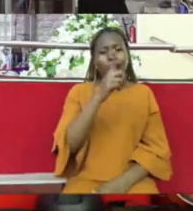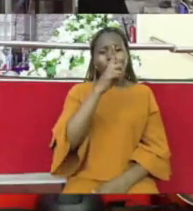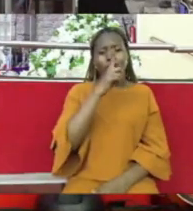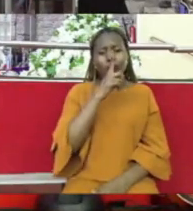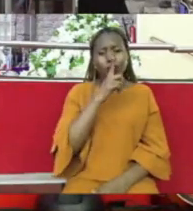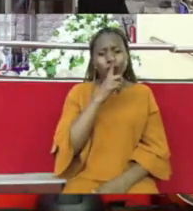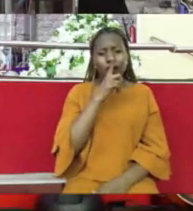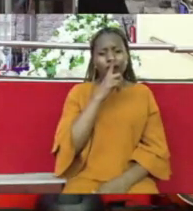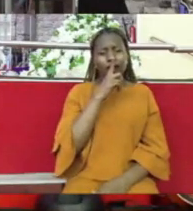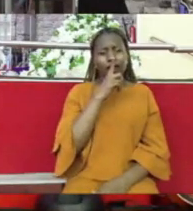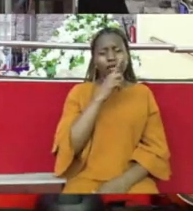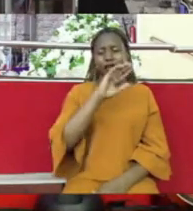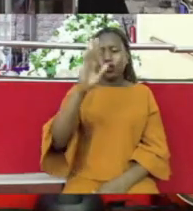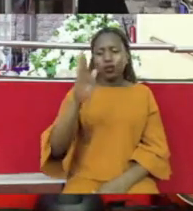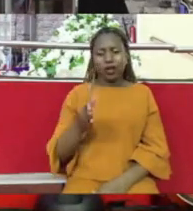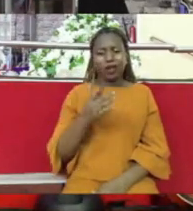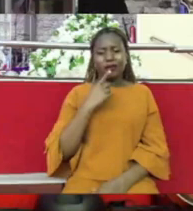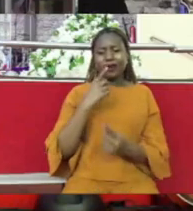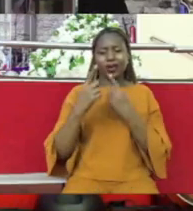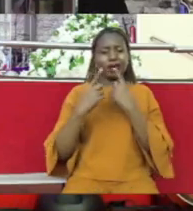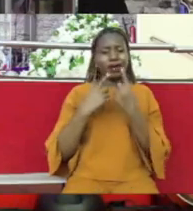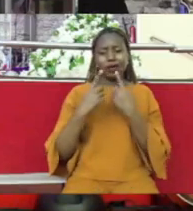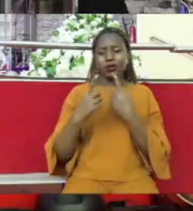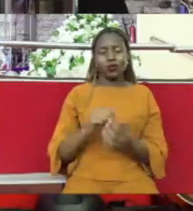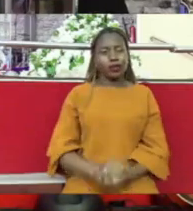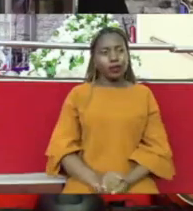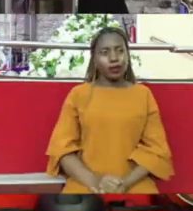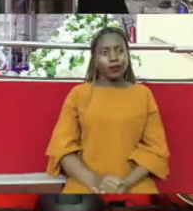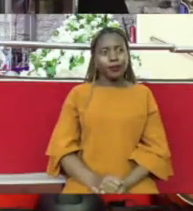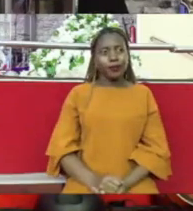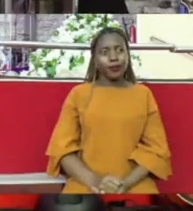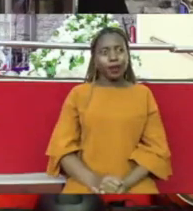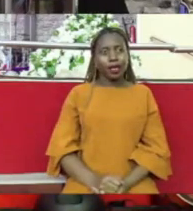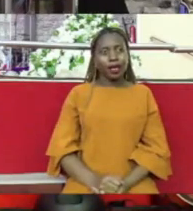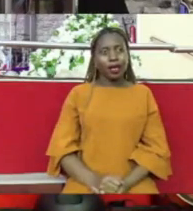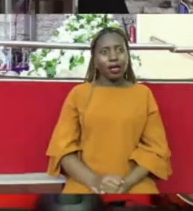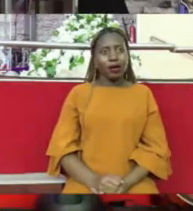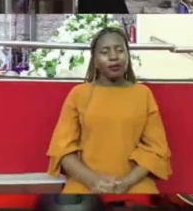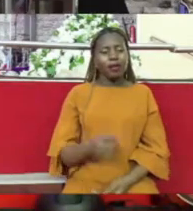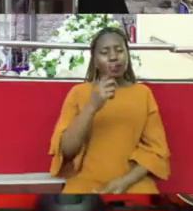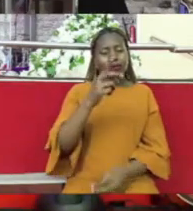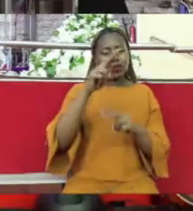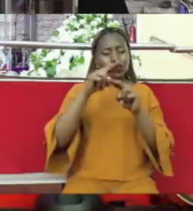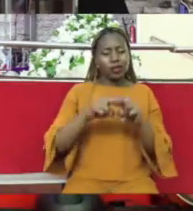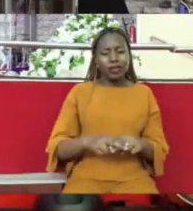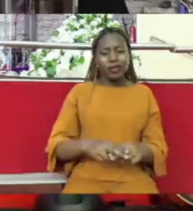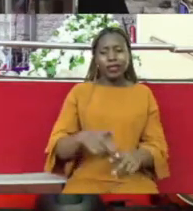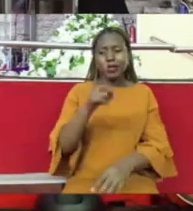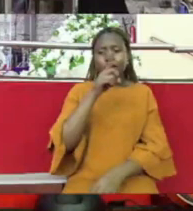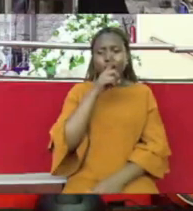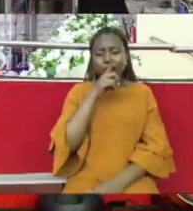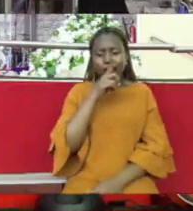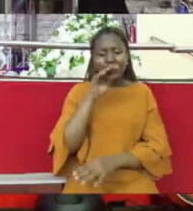to fate. Umekuwa umenyamaza ukakubali hali yako. It's as if you sit back in your quietness and you say, what can I